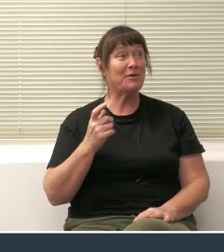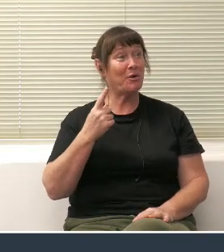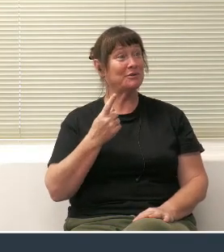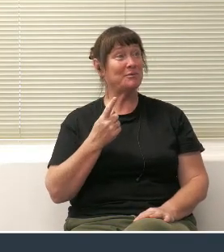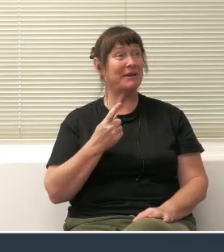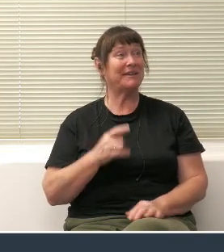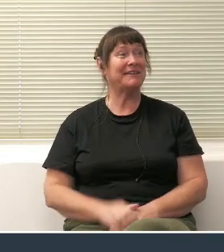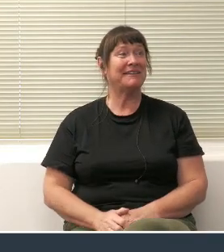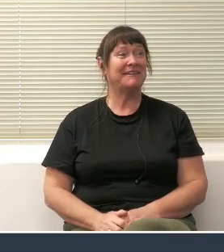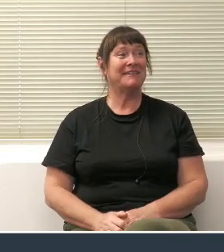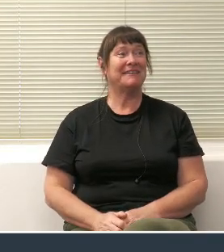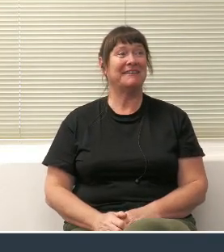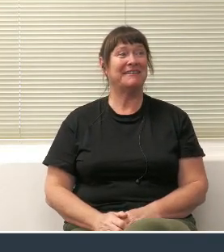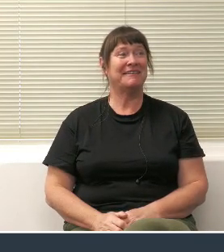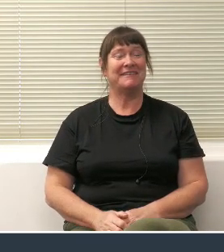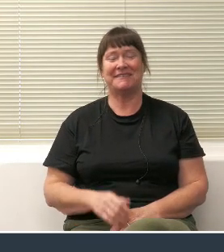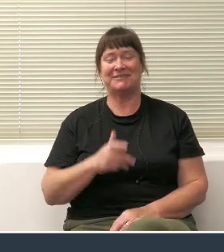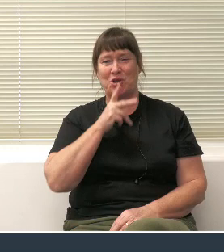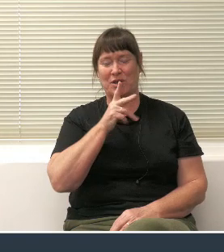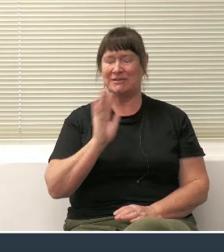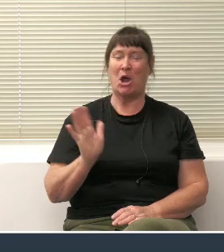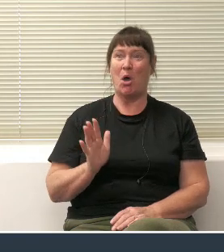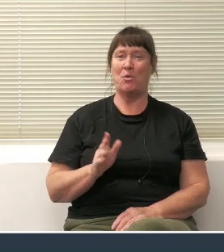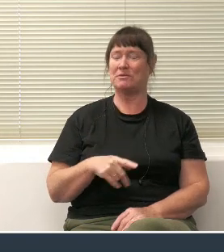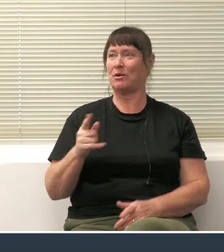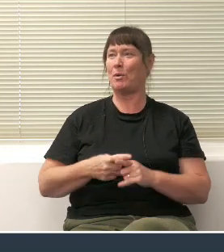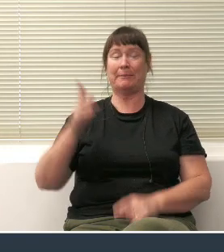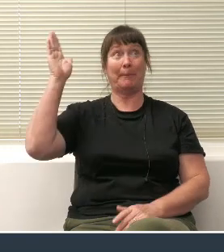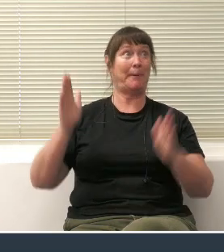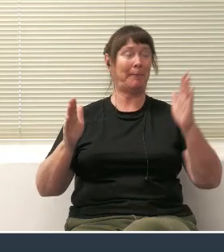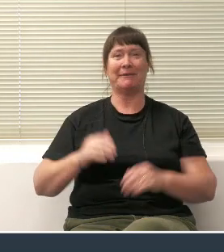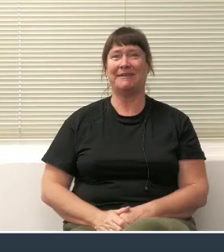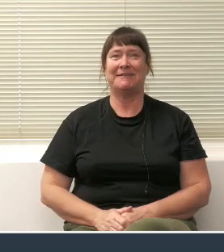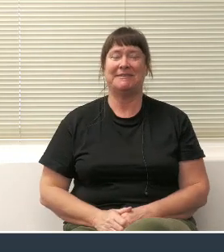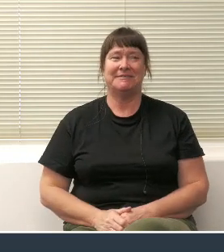thought you were being sarcastic. No, they were straight up, really were.